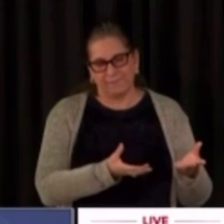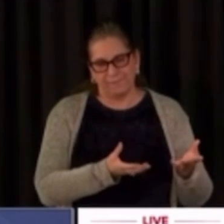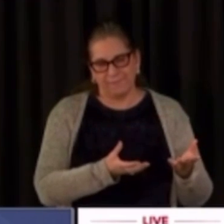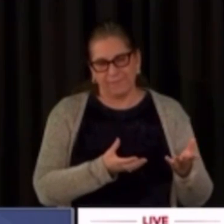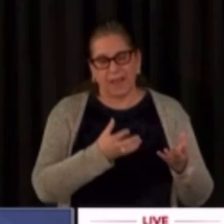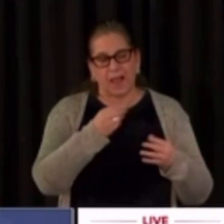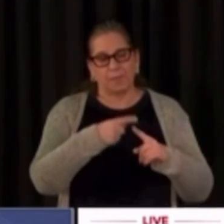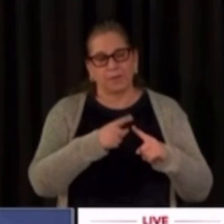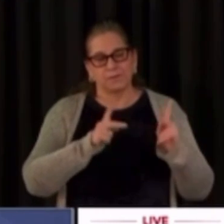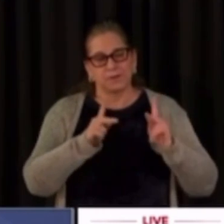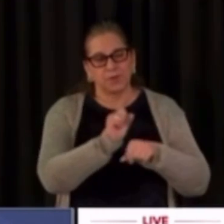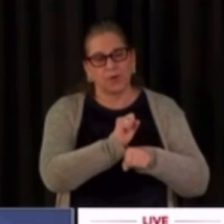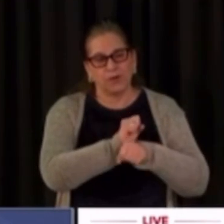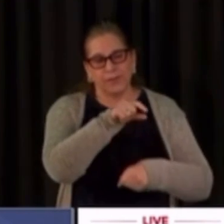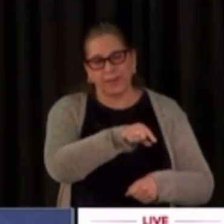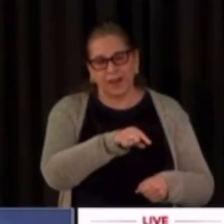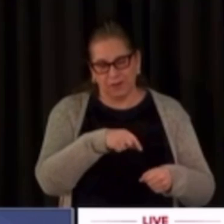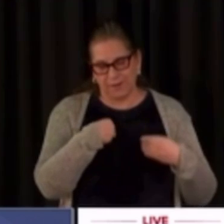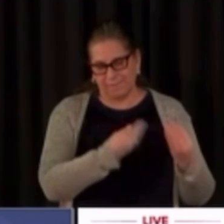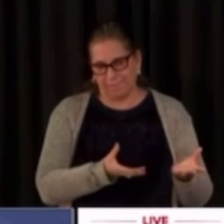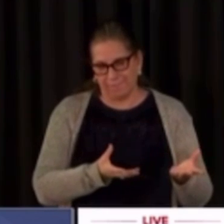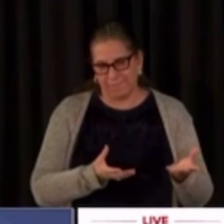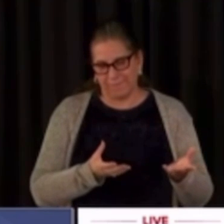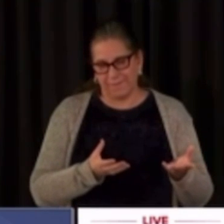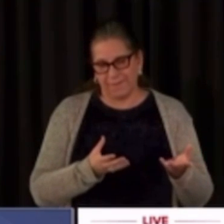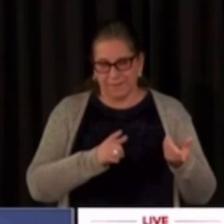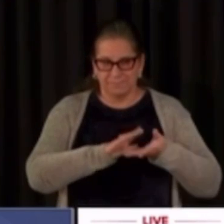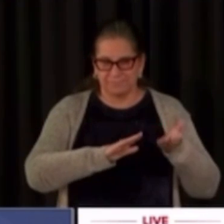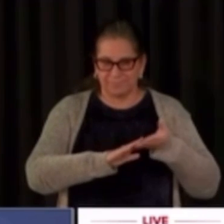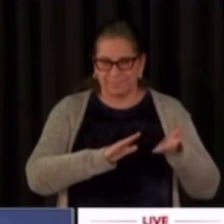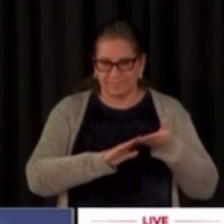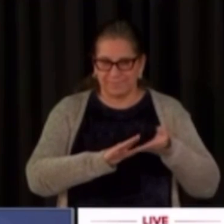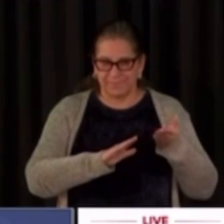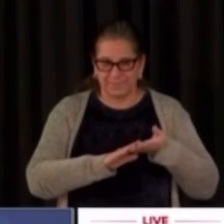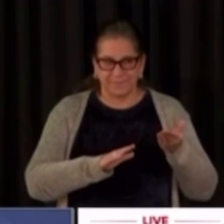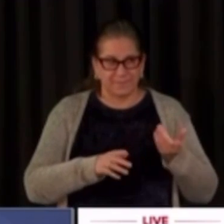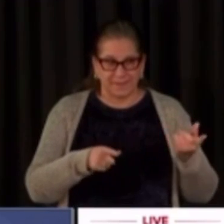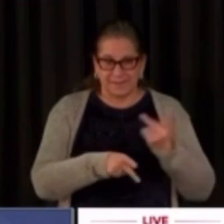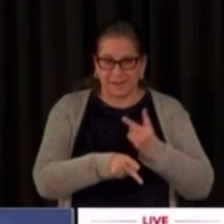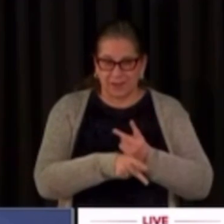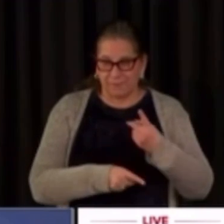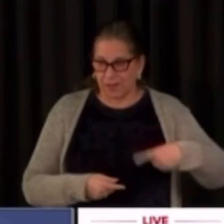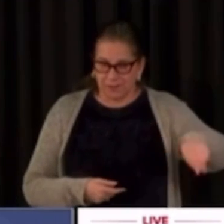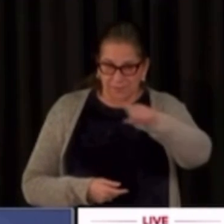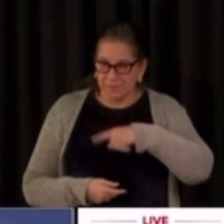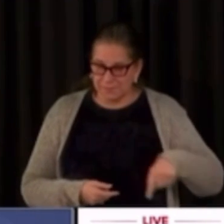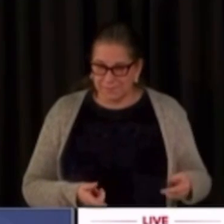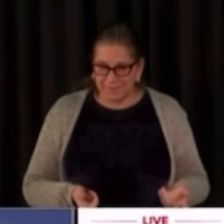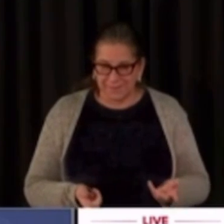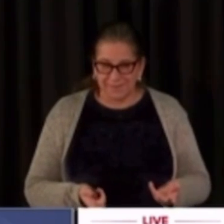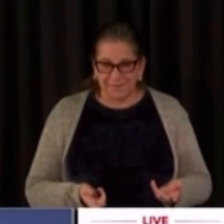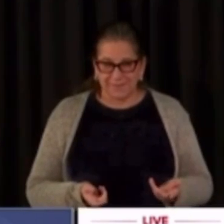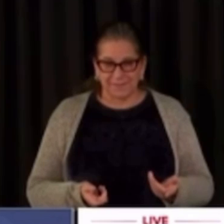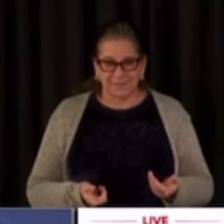healthcare system needs to be able to operate because they are the ones who care for us if we are diagnosed with COVID-19, as well